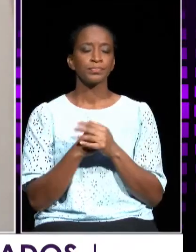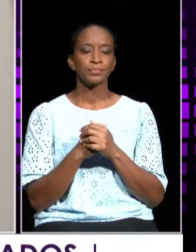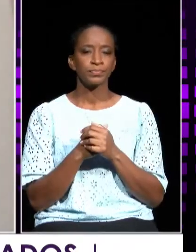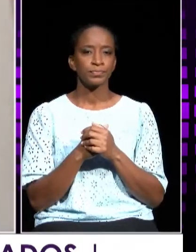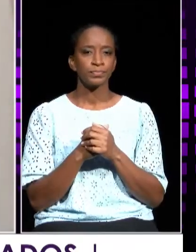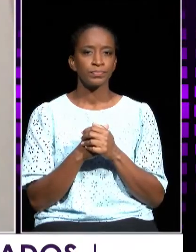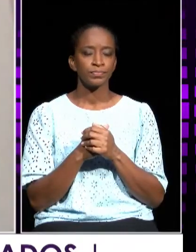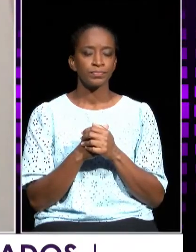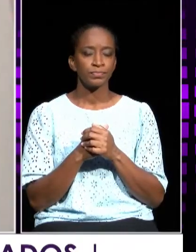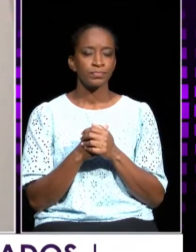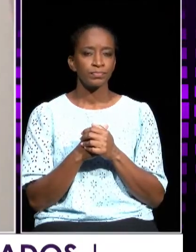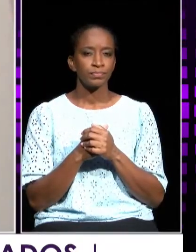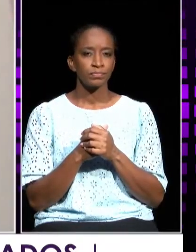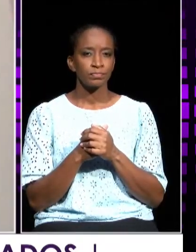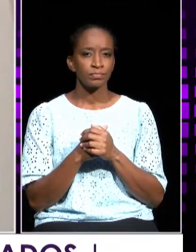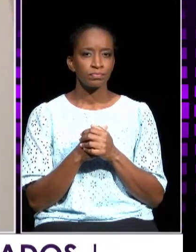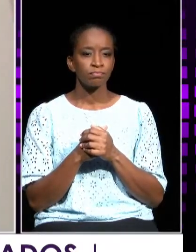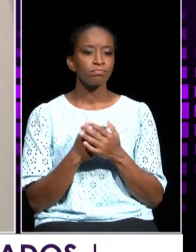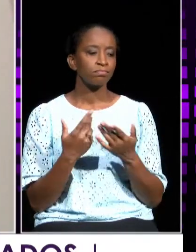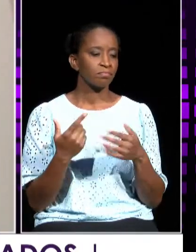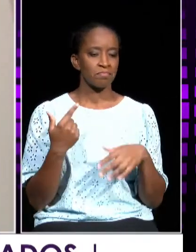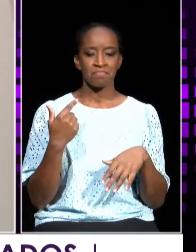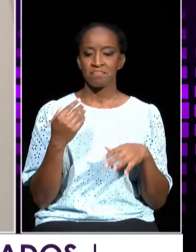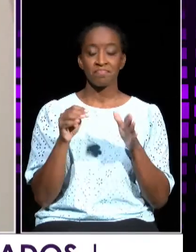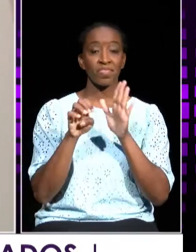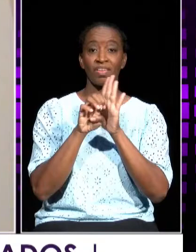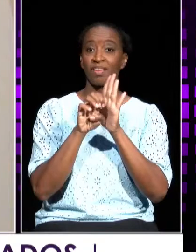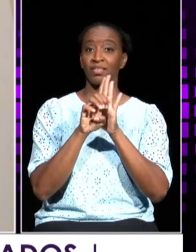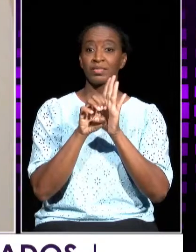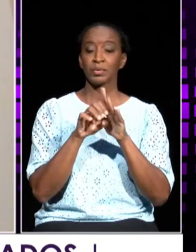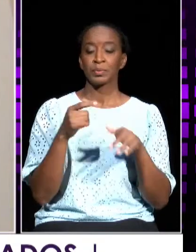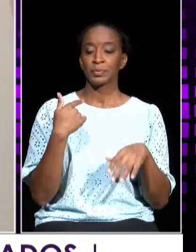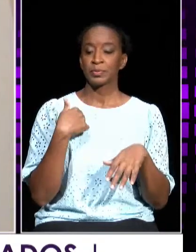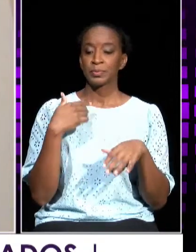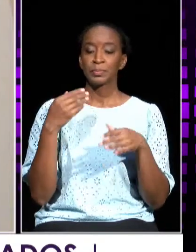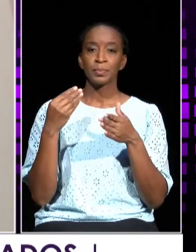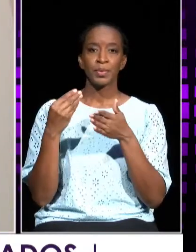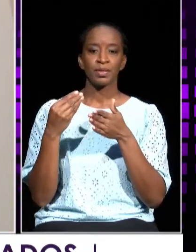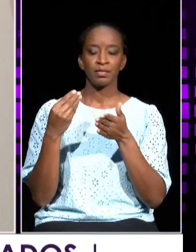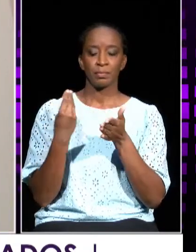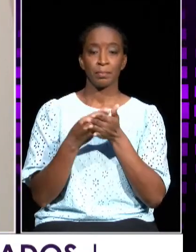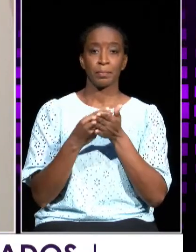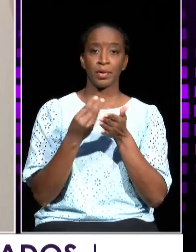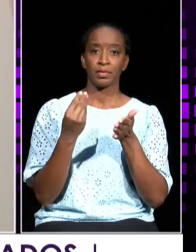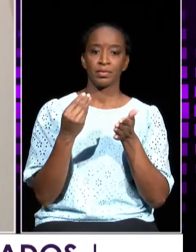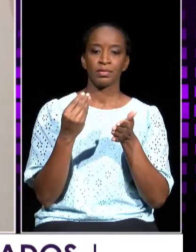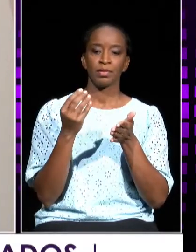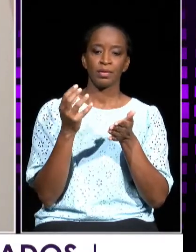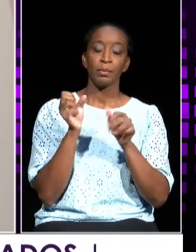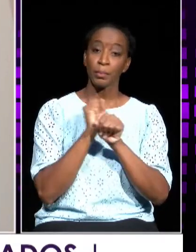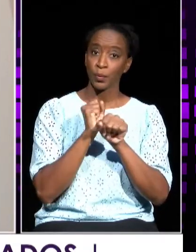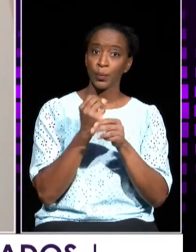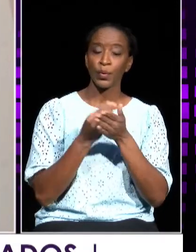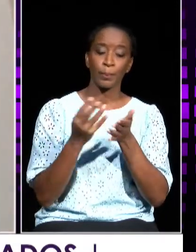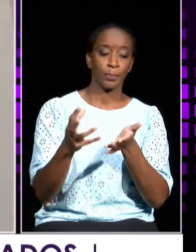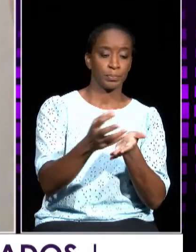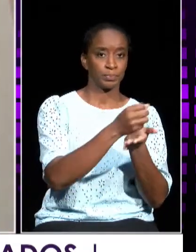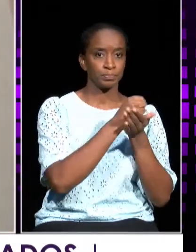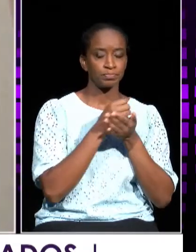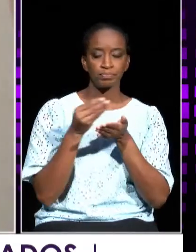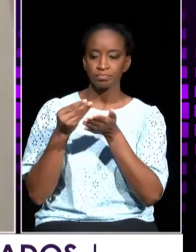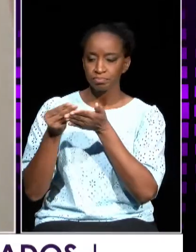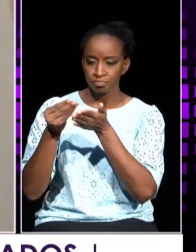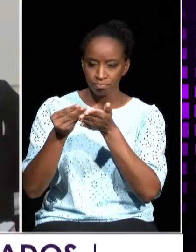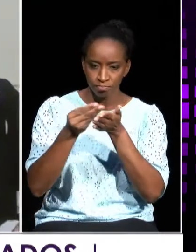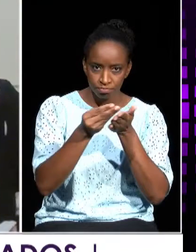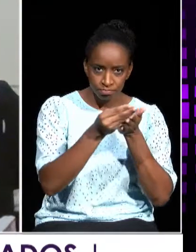so far. How do I spend my money when I go to the supermarket, and so on, So we have to seek them out